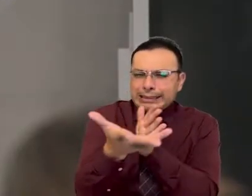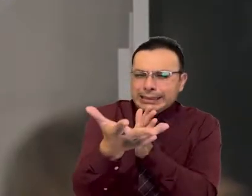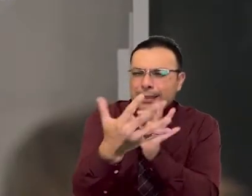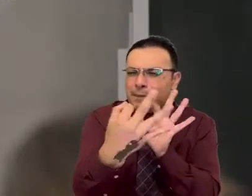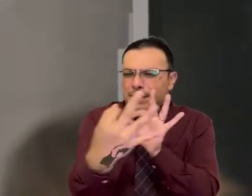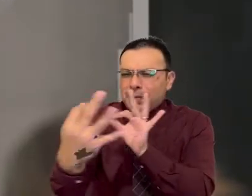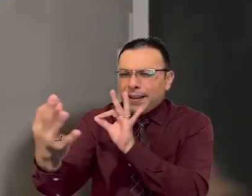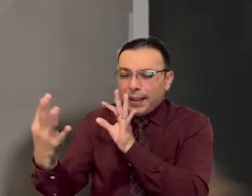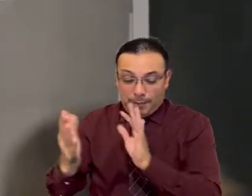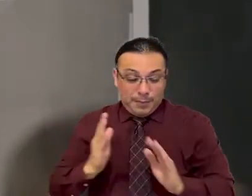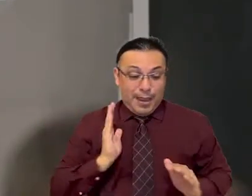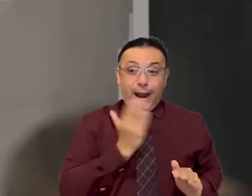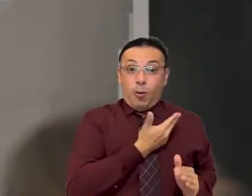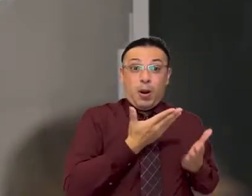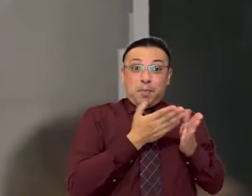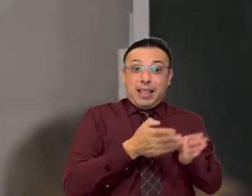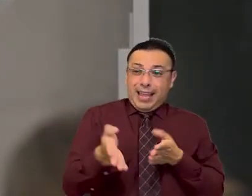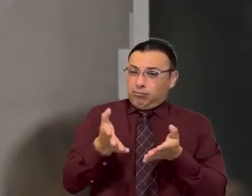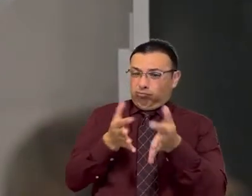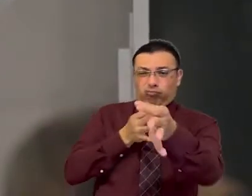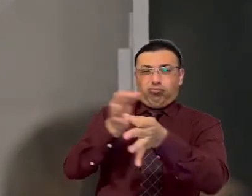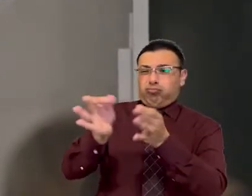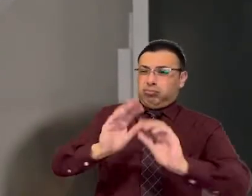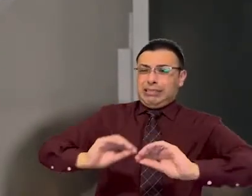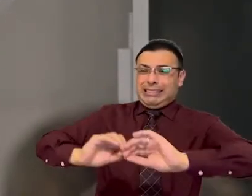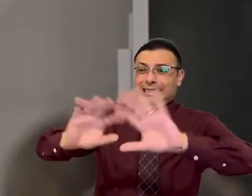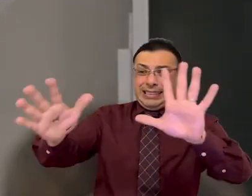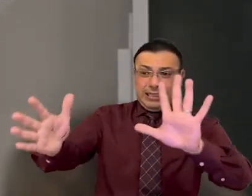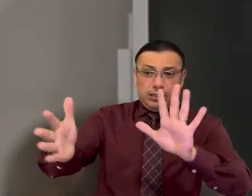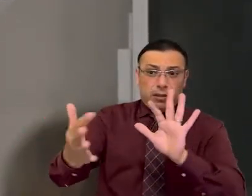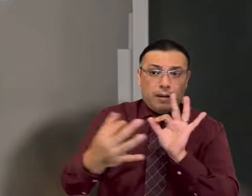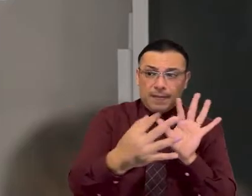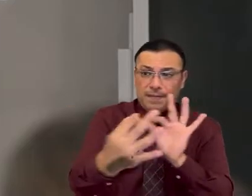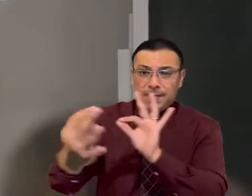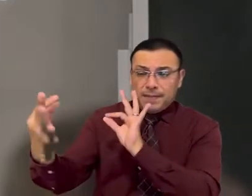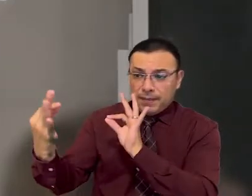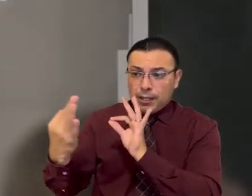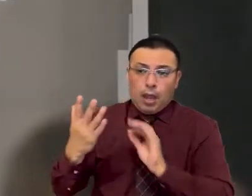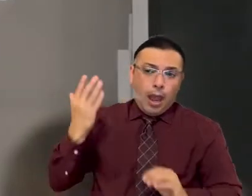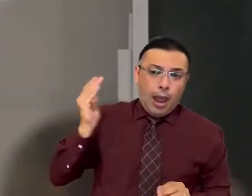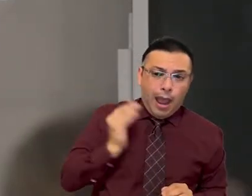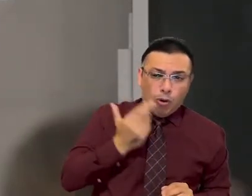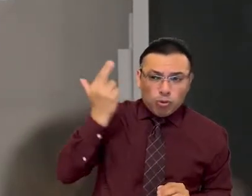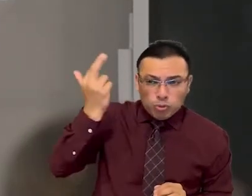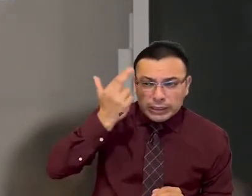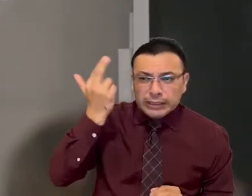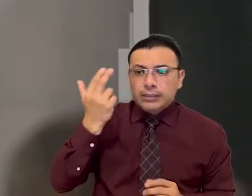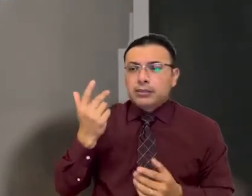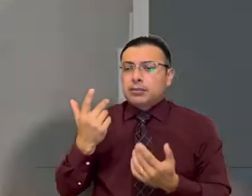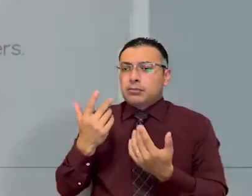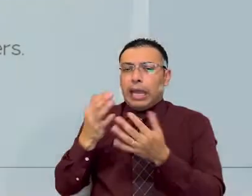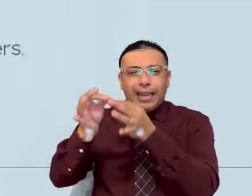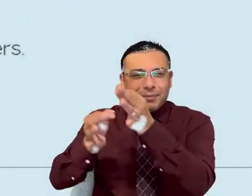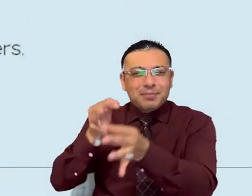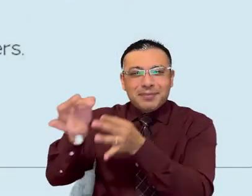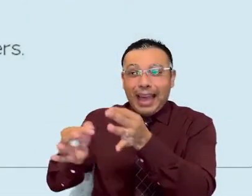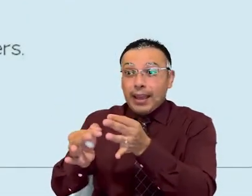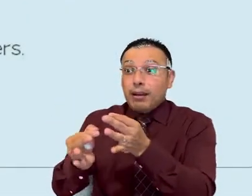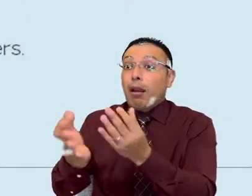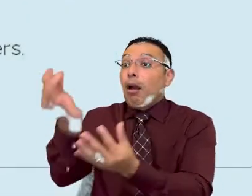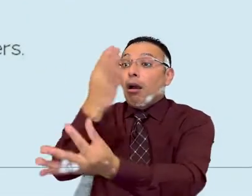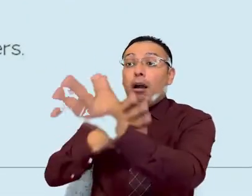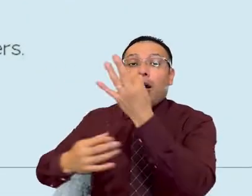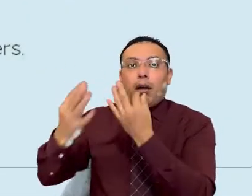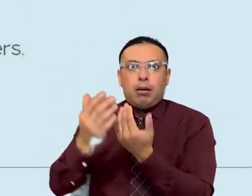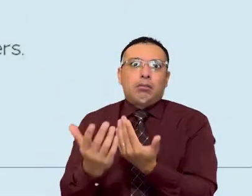what and the why behind those plans. We really appreciate their support and guidance as we work towards this shared vision of a clean energy